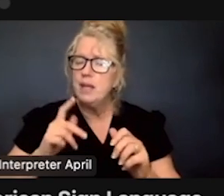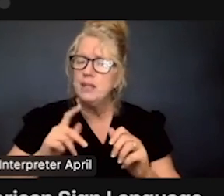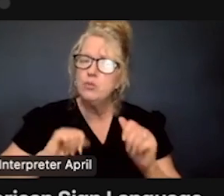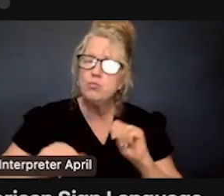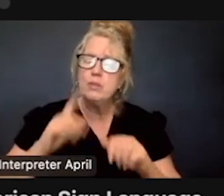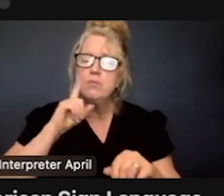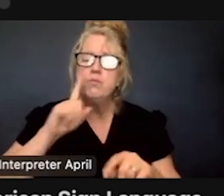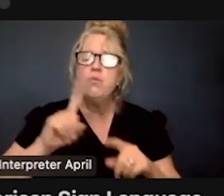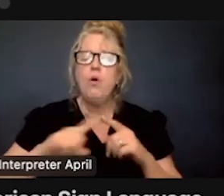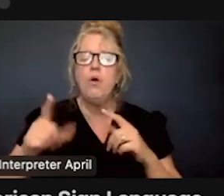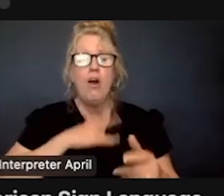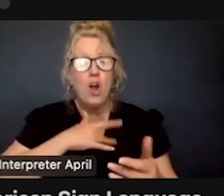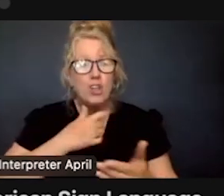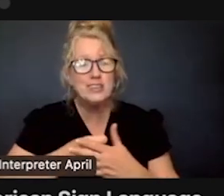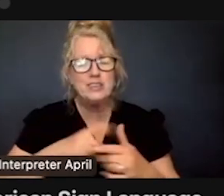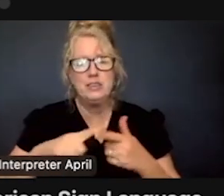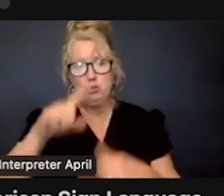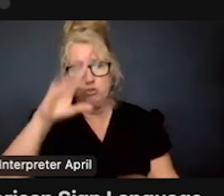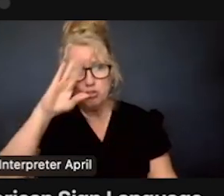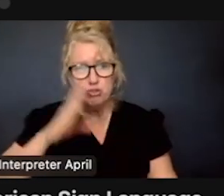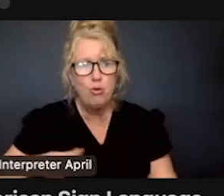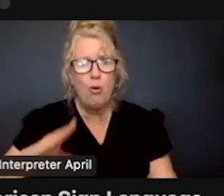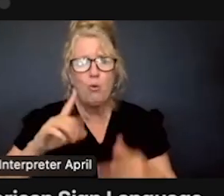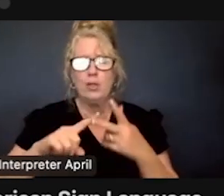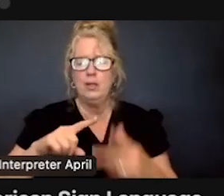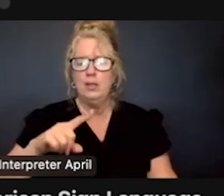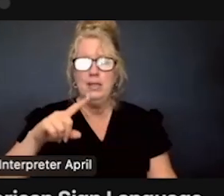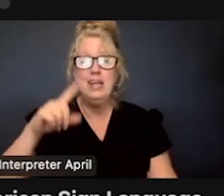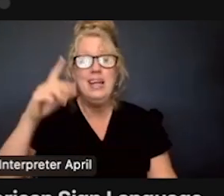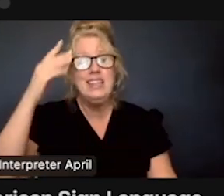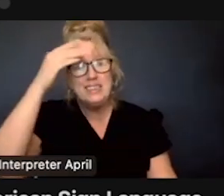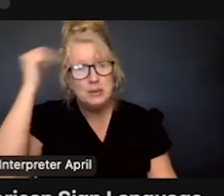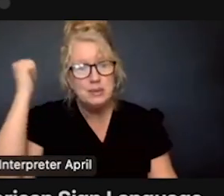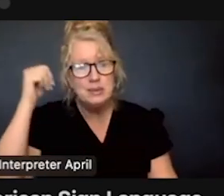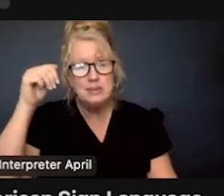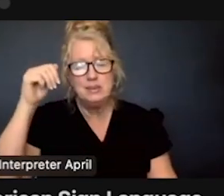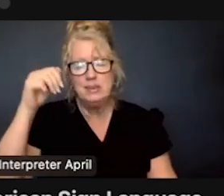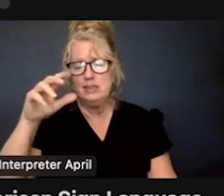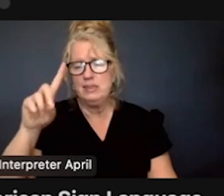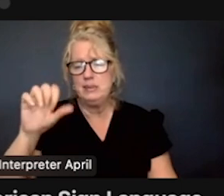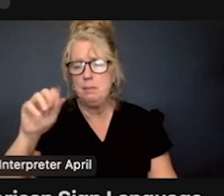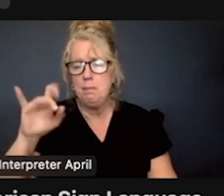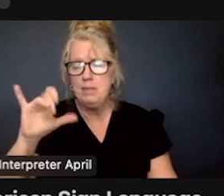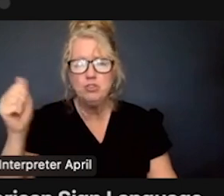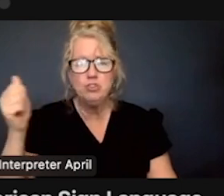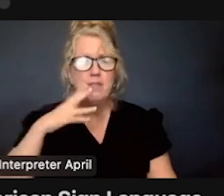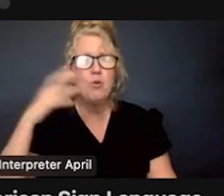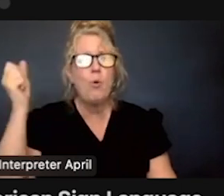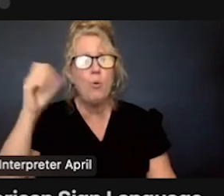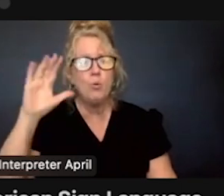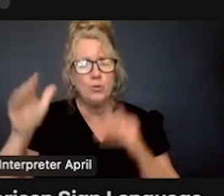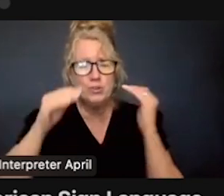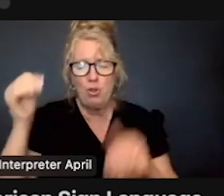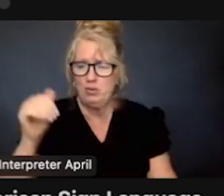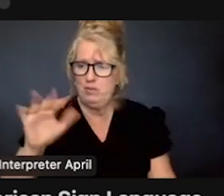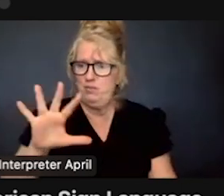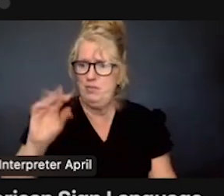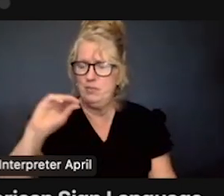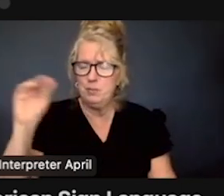29%, stroke by 31%, dementia by 50%. Among older adults. And the overall mortality